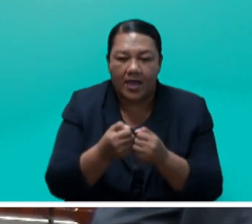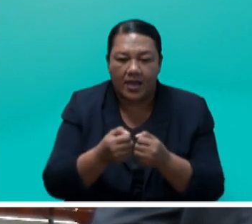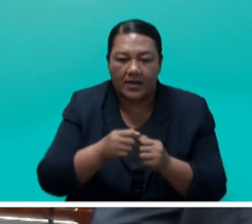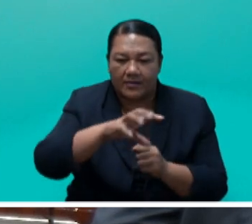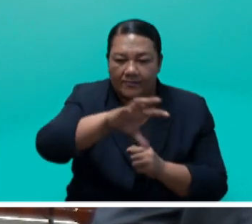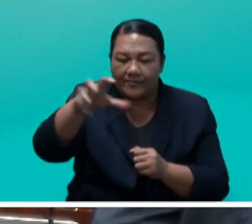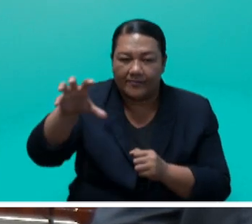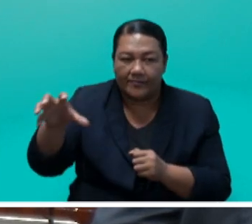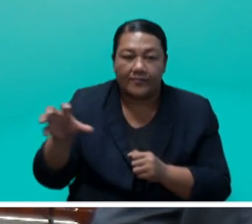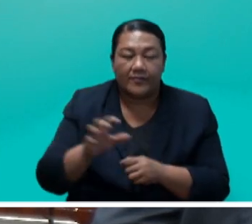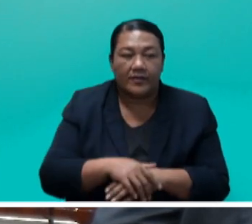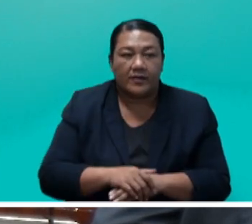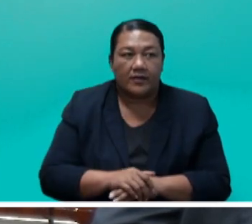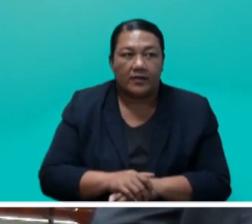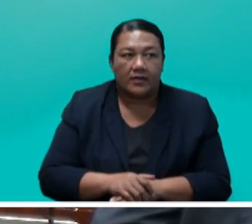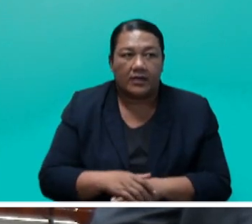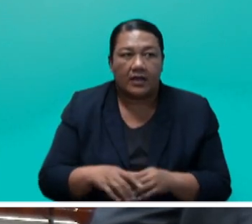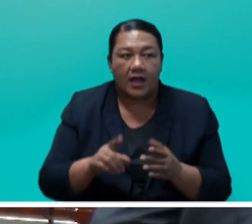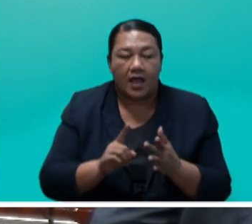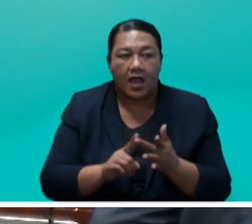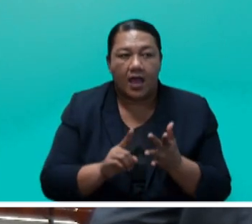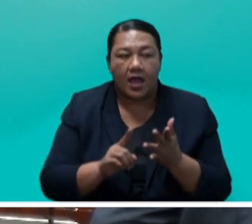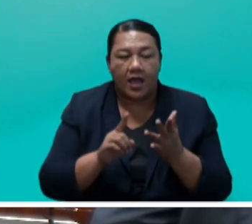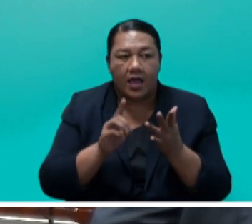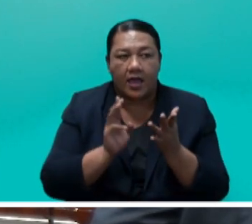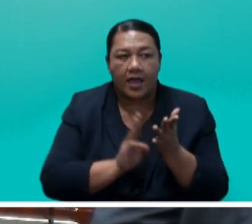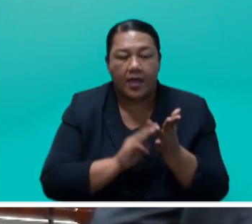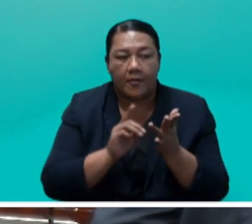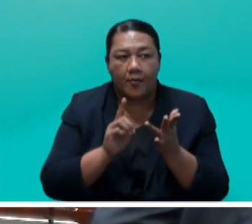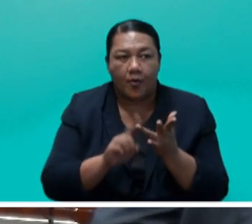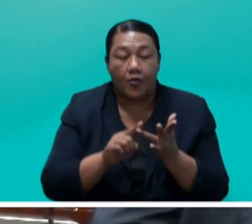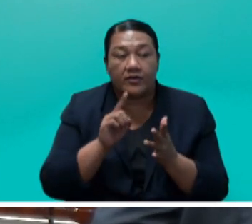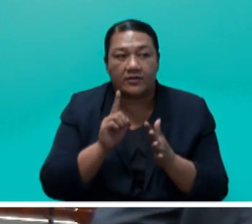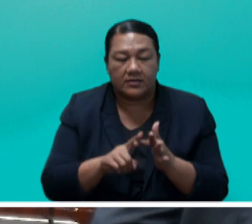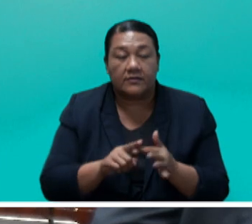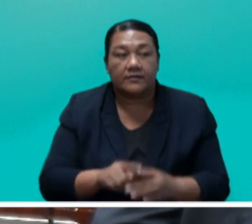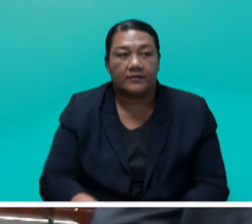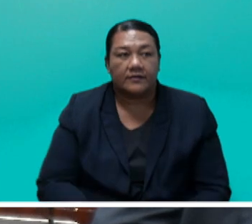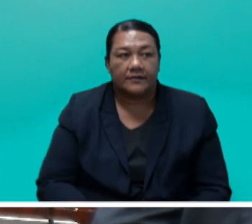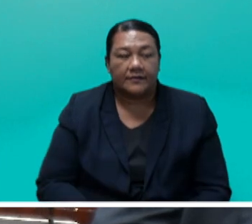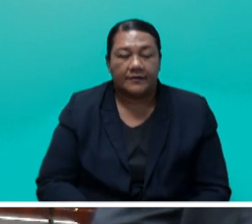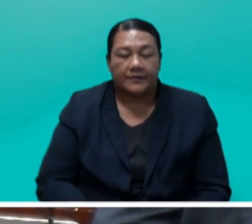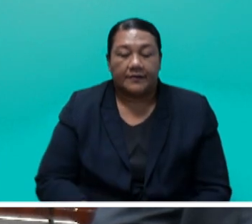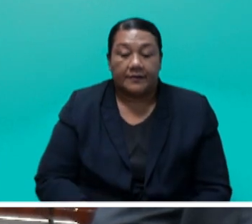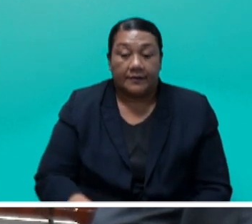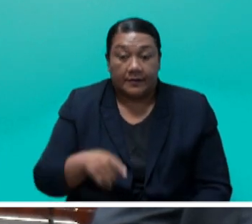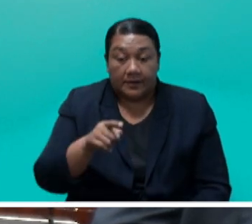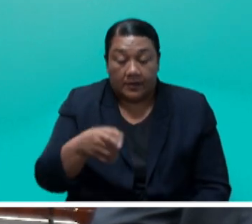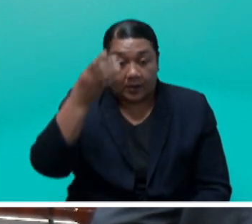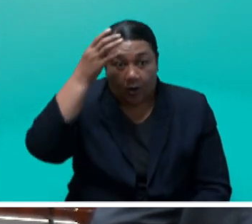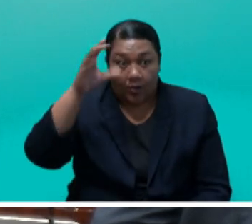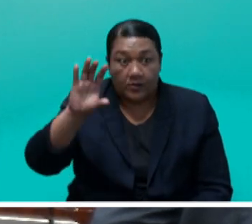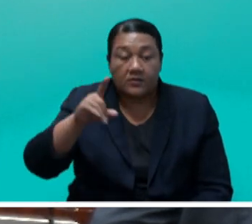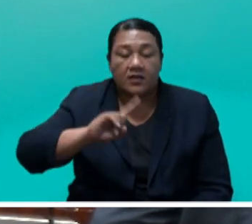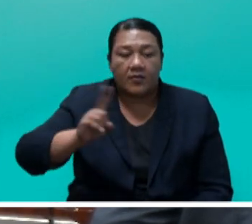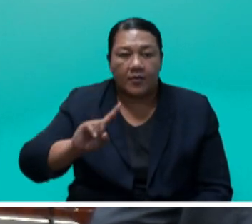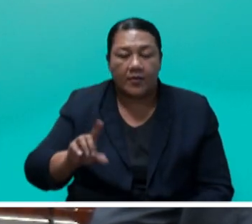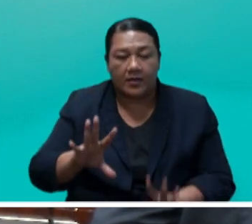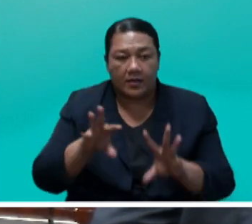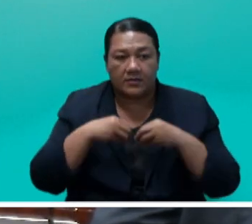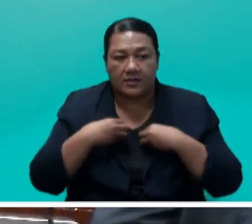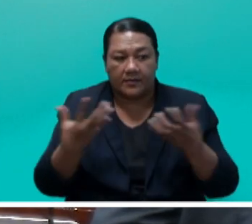the IMO meeting. So the Pacific Alliance has successfully inserted the concept of an equitable